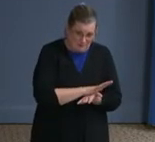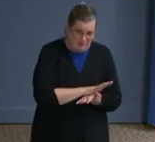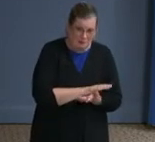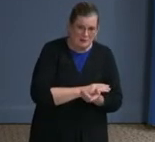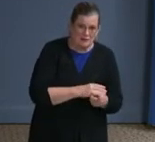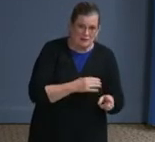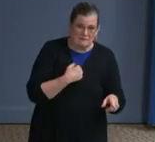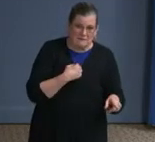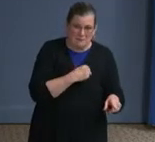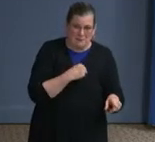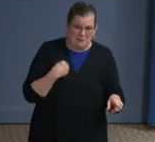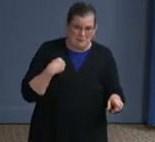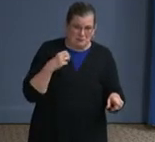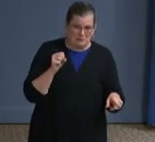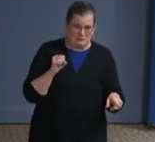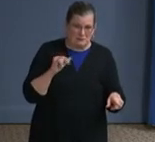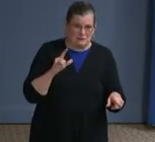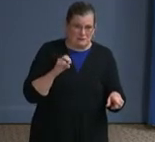it to